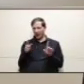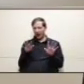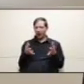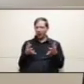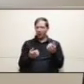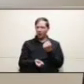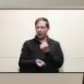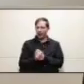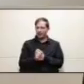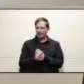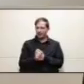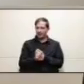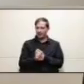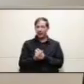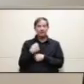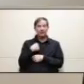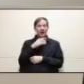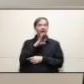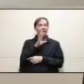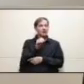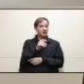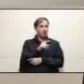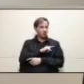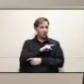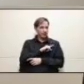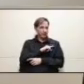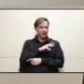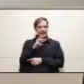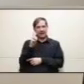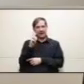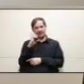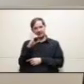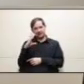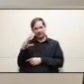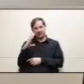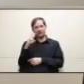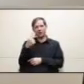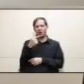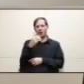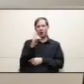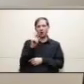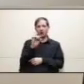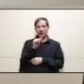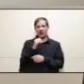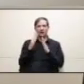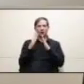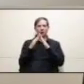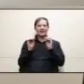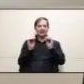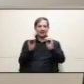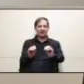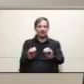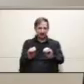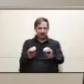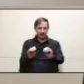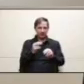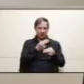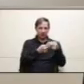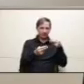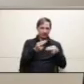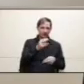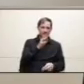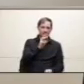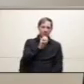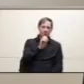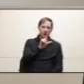because the MEC of Cox and Human Settlements, Honorable